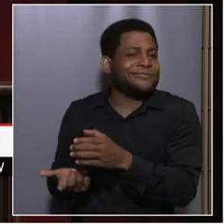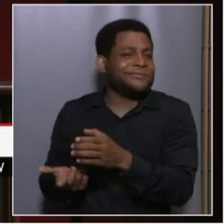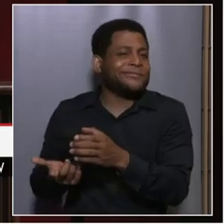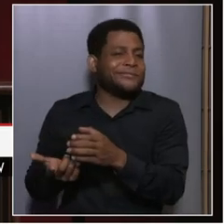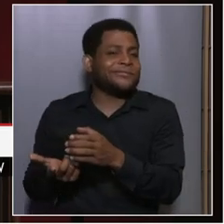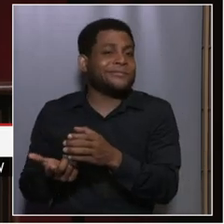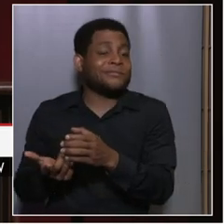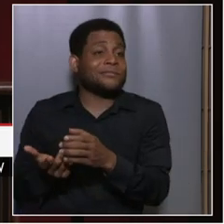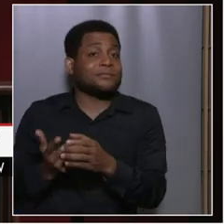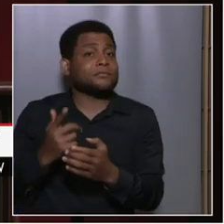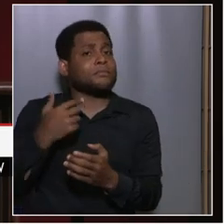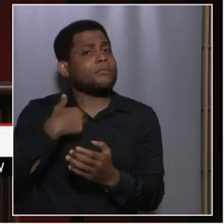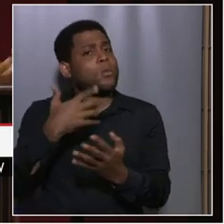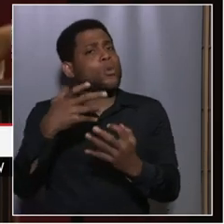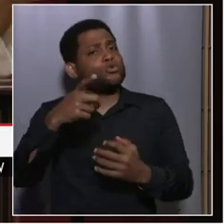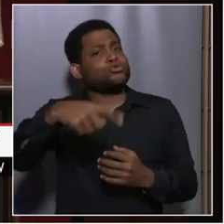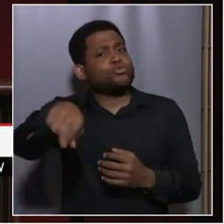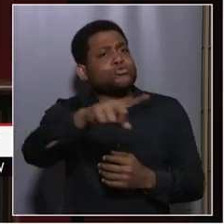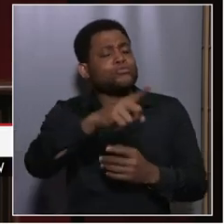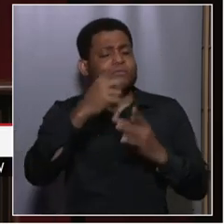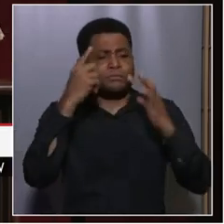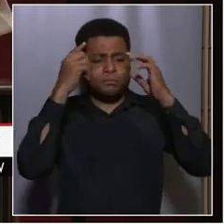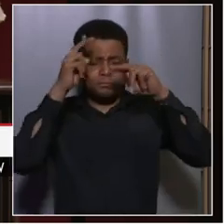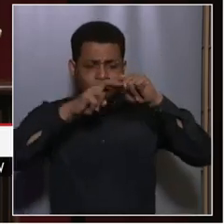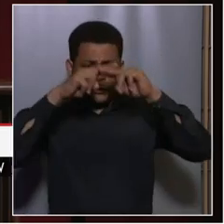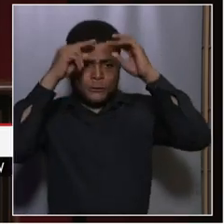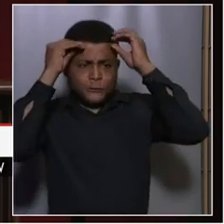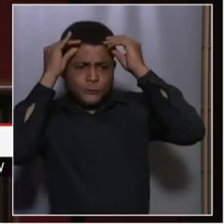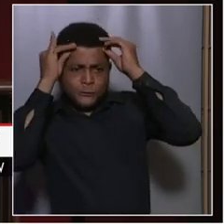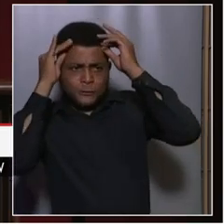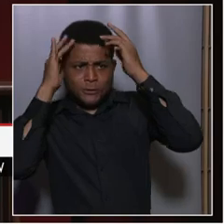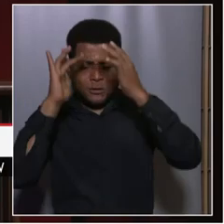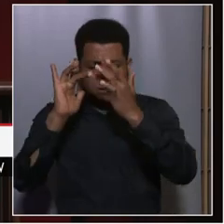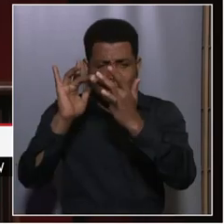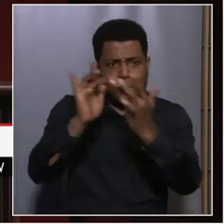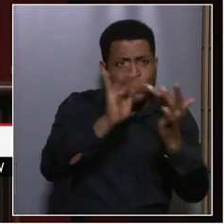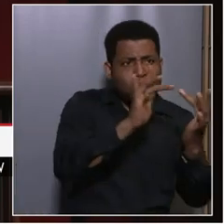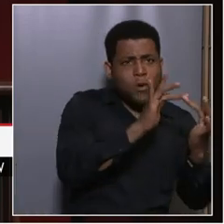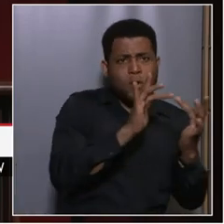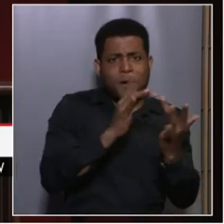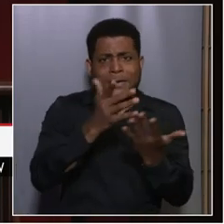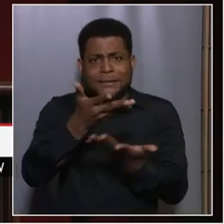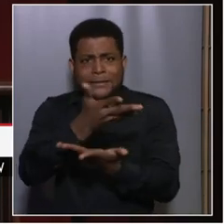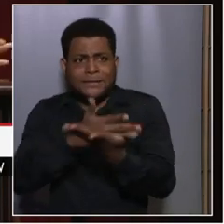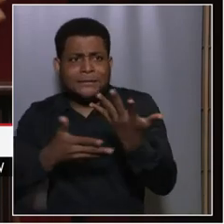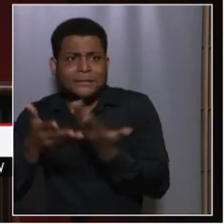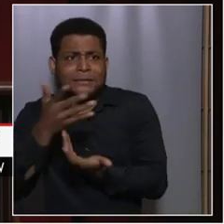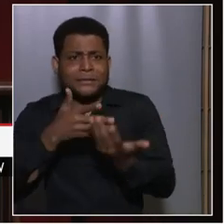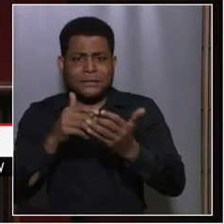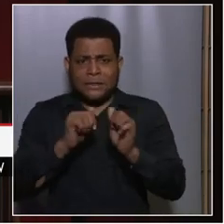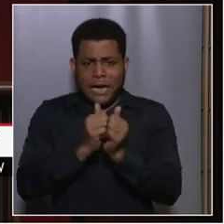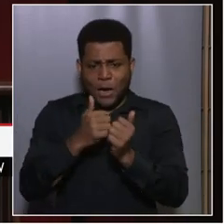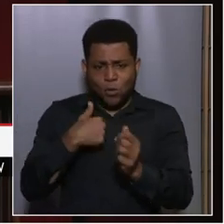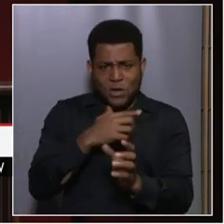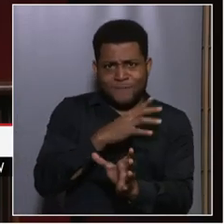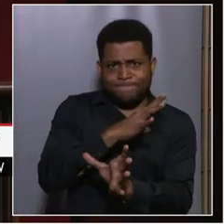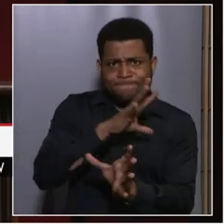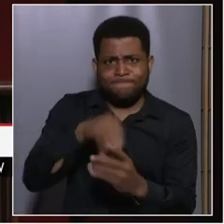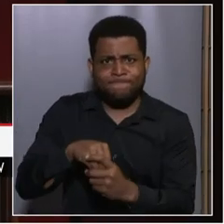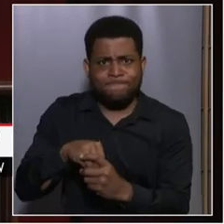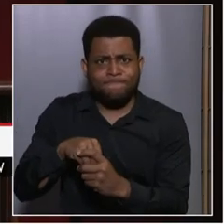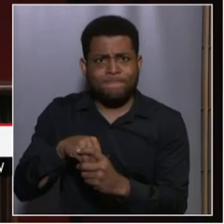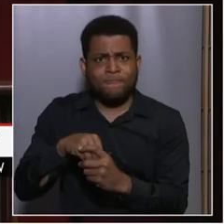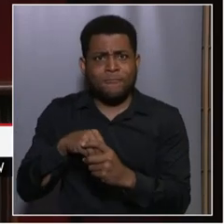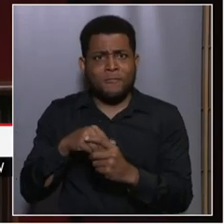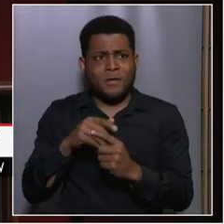gotten back this year, that this group of people, our violence interrupters, safe passengers, and credible